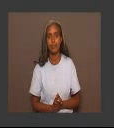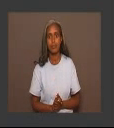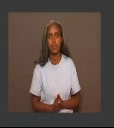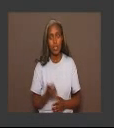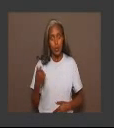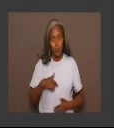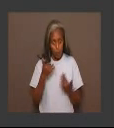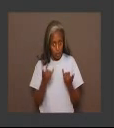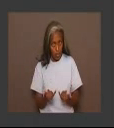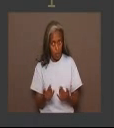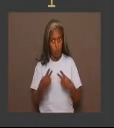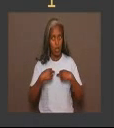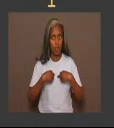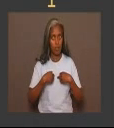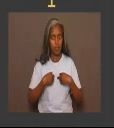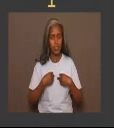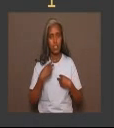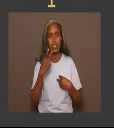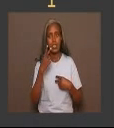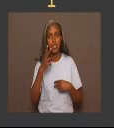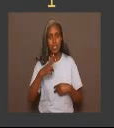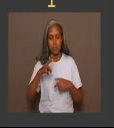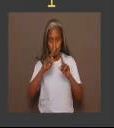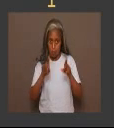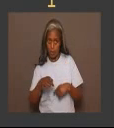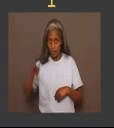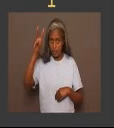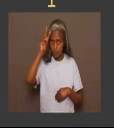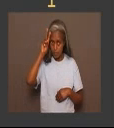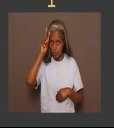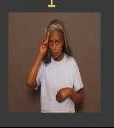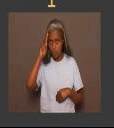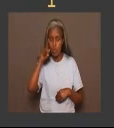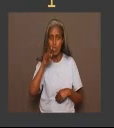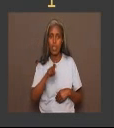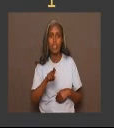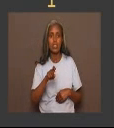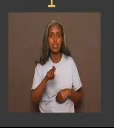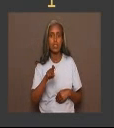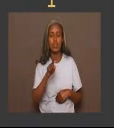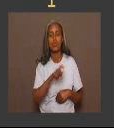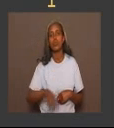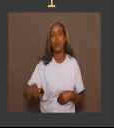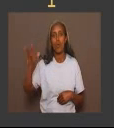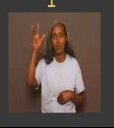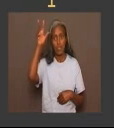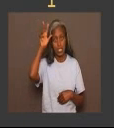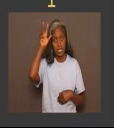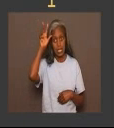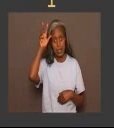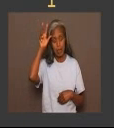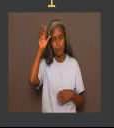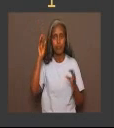We now have square bracket x to the power of